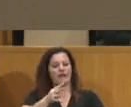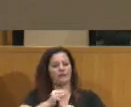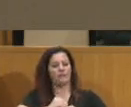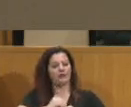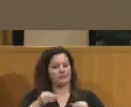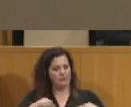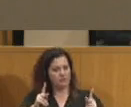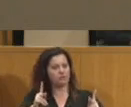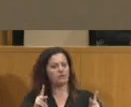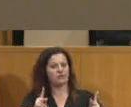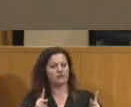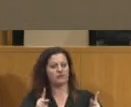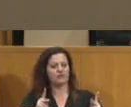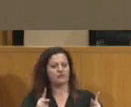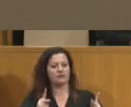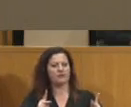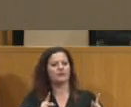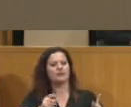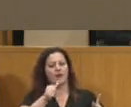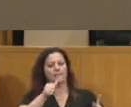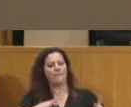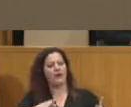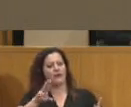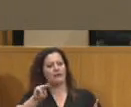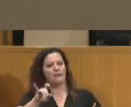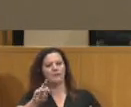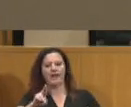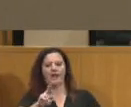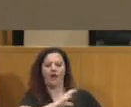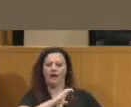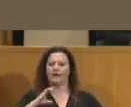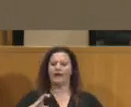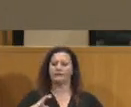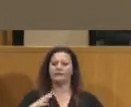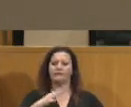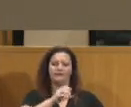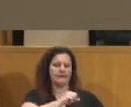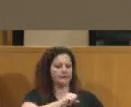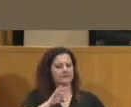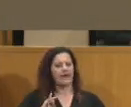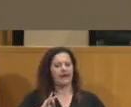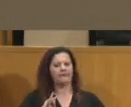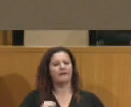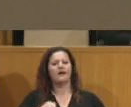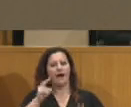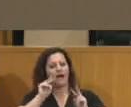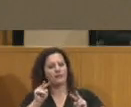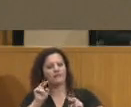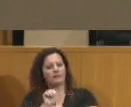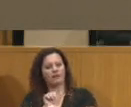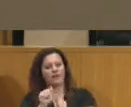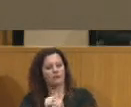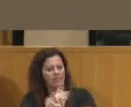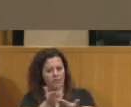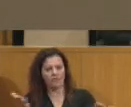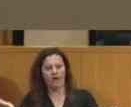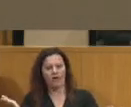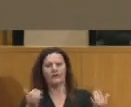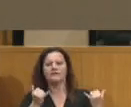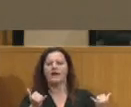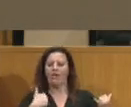plan, preserve affordability, invest in transportation, and support economic mobility, even as we prepare